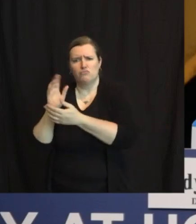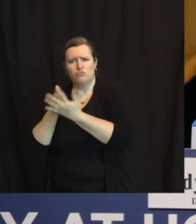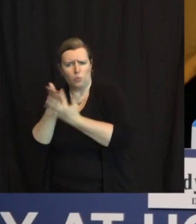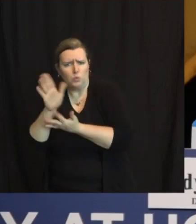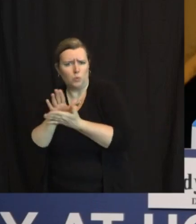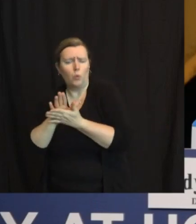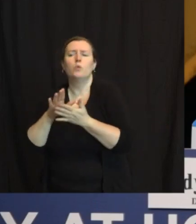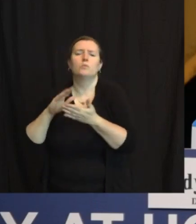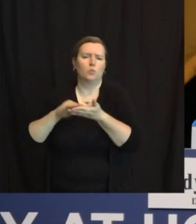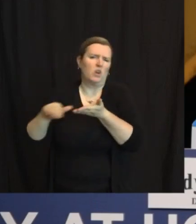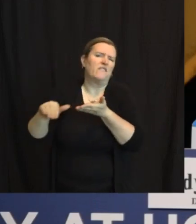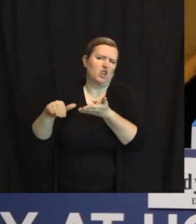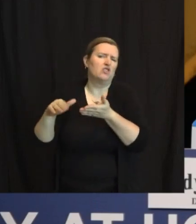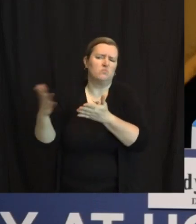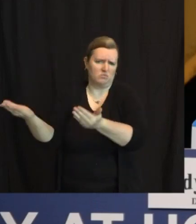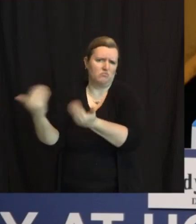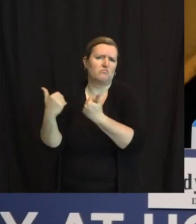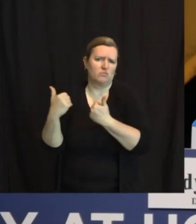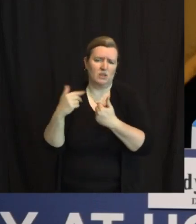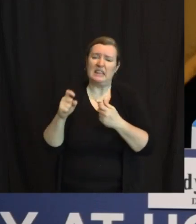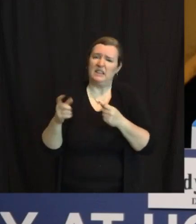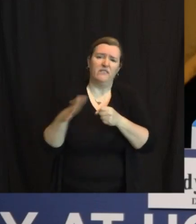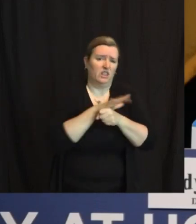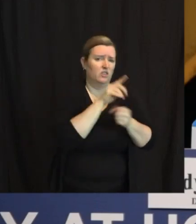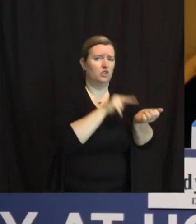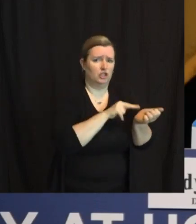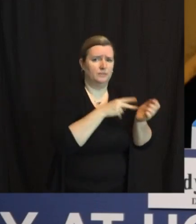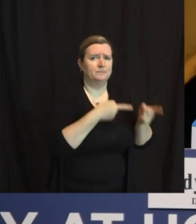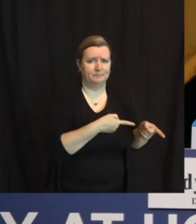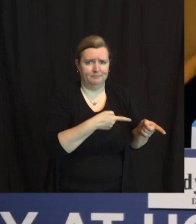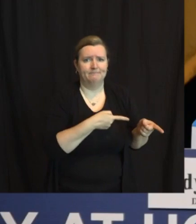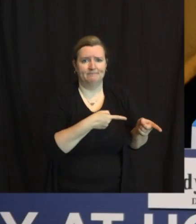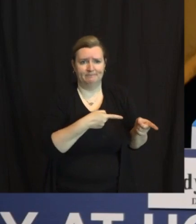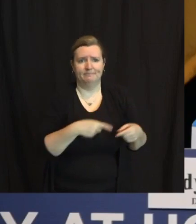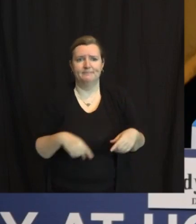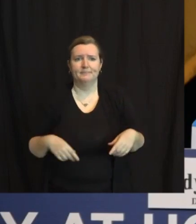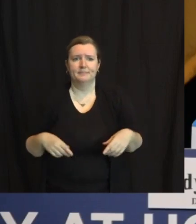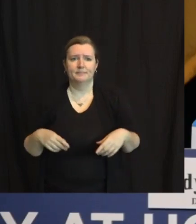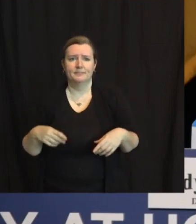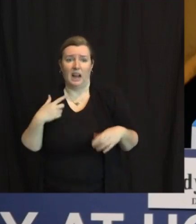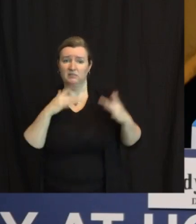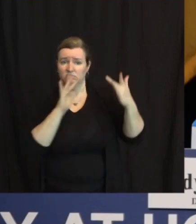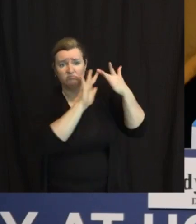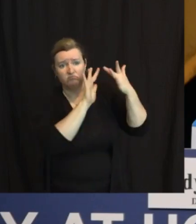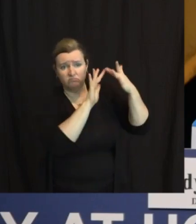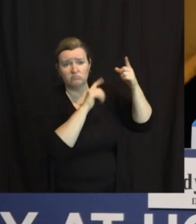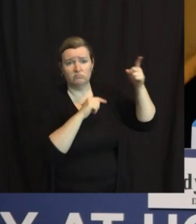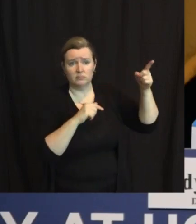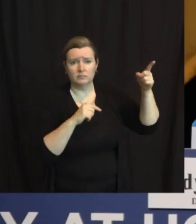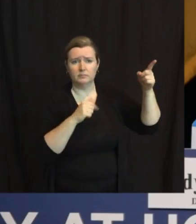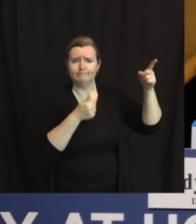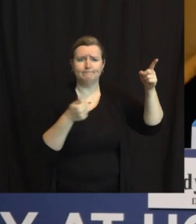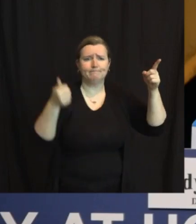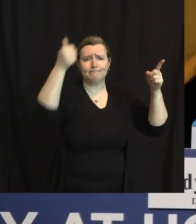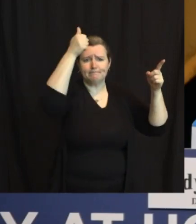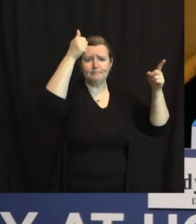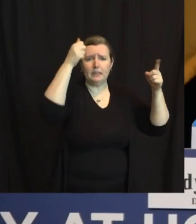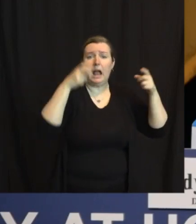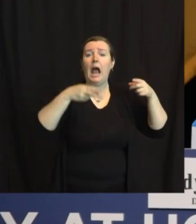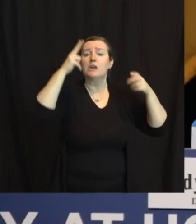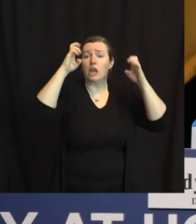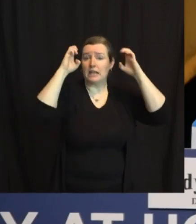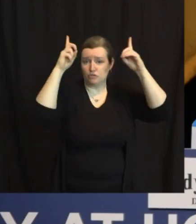department, in collaboration with the Secretary of Higher Education, Zakiya Smith-Ellis, is launching New